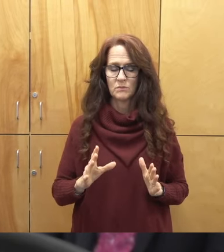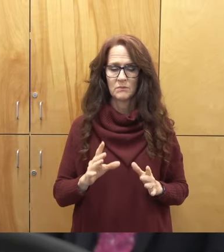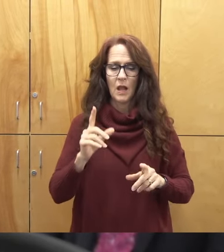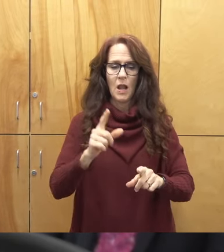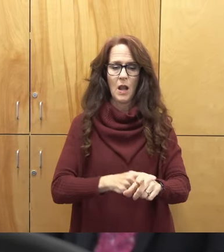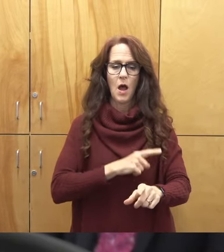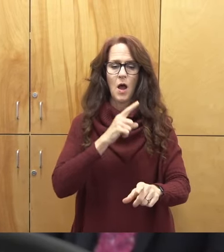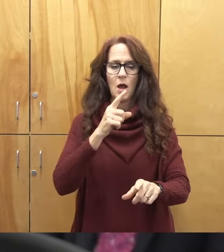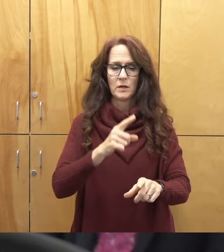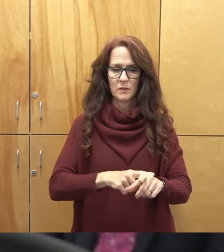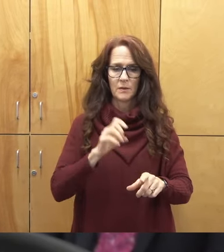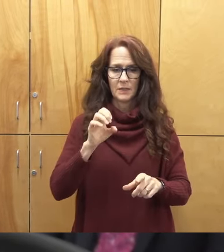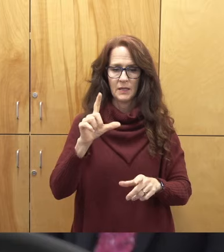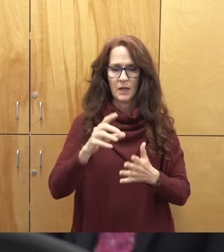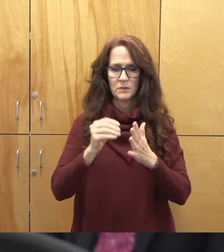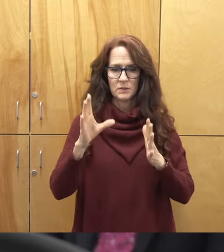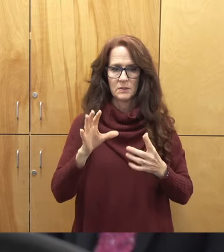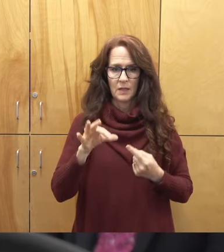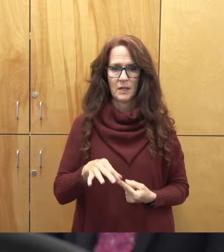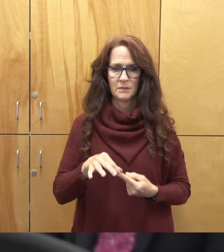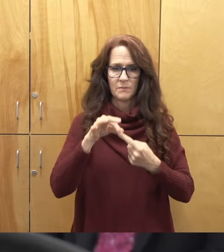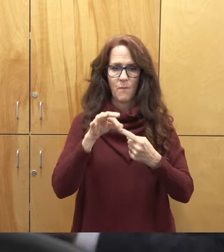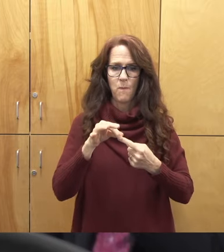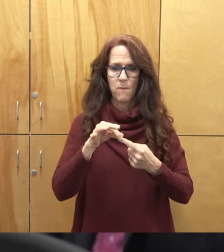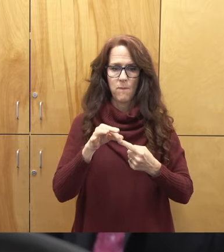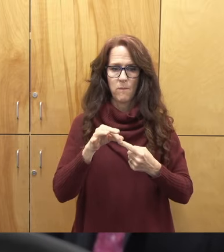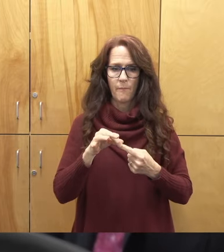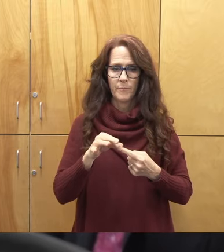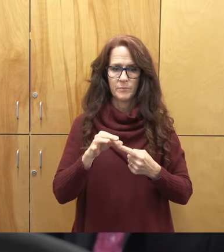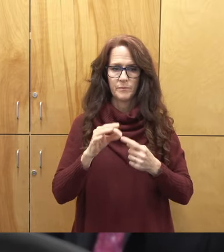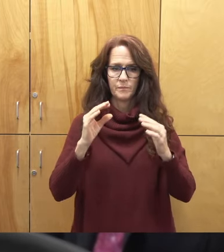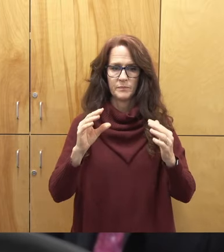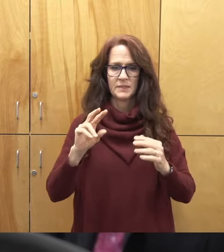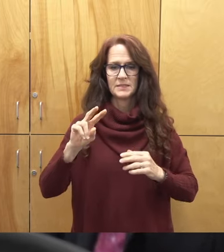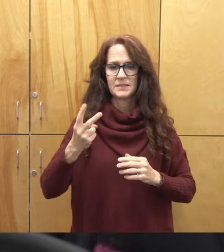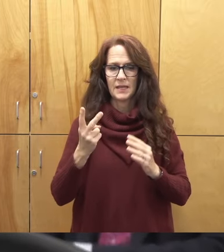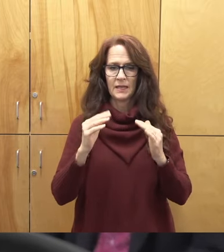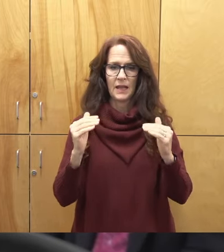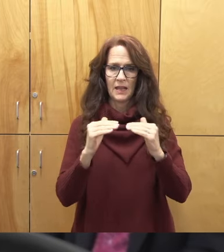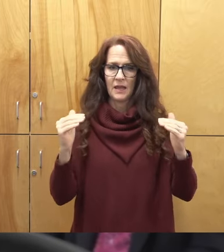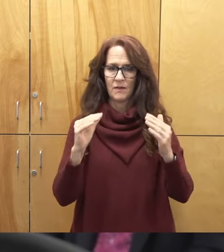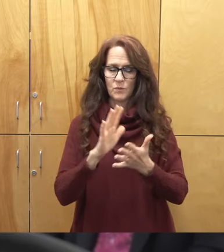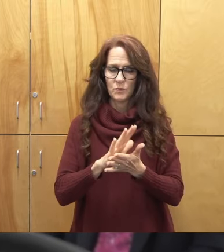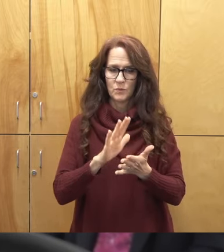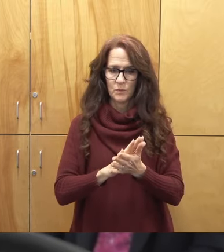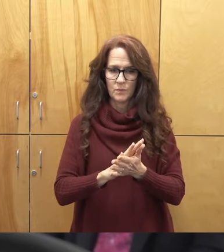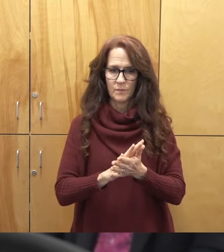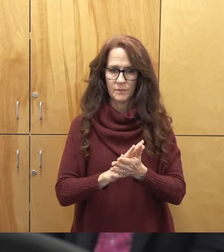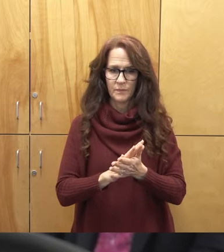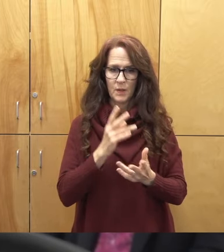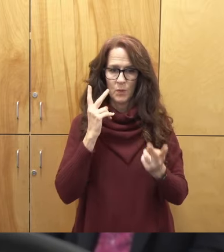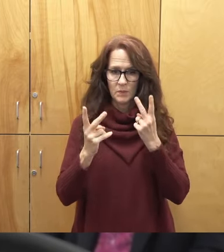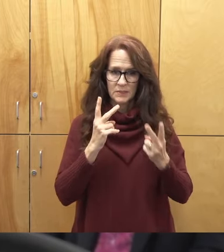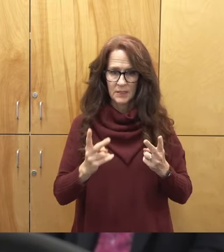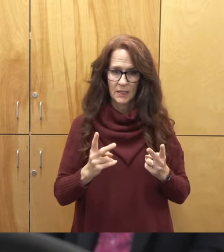EL students, especially in the secondary schools, I think we're going to find ourselves